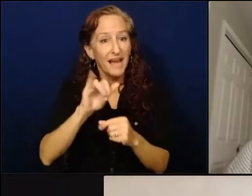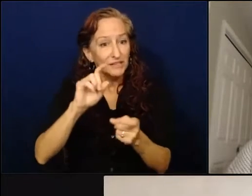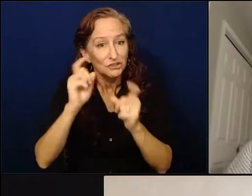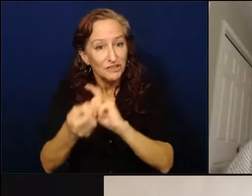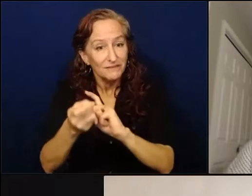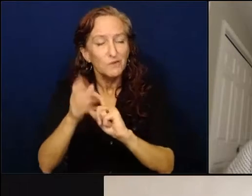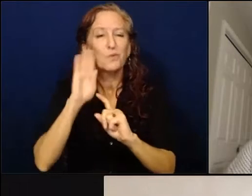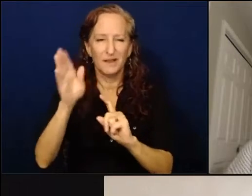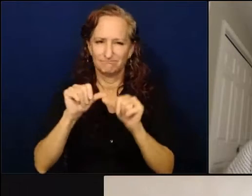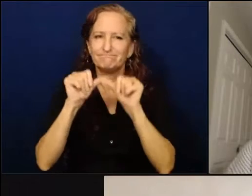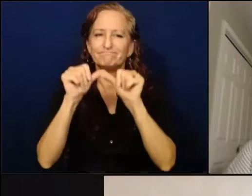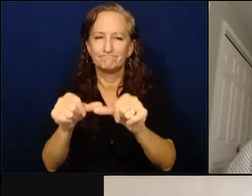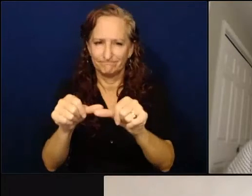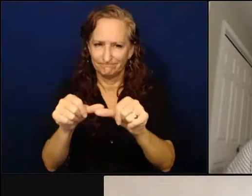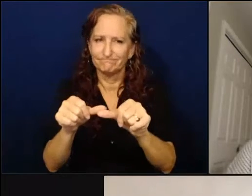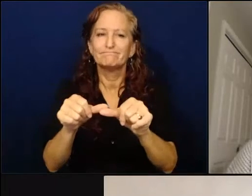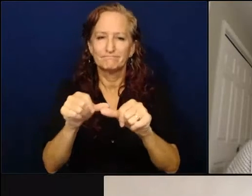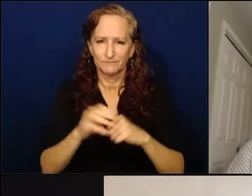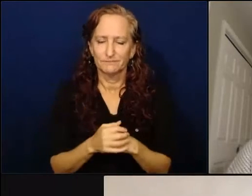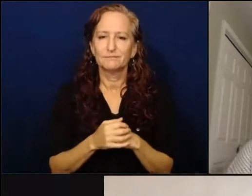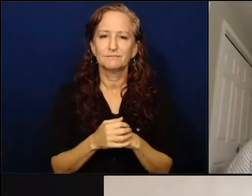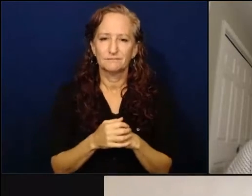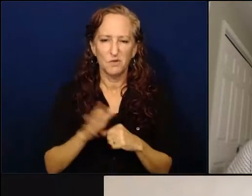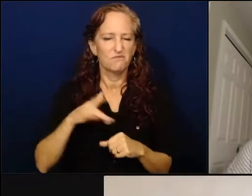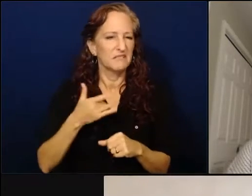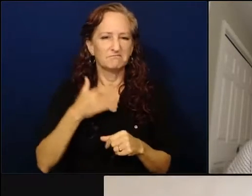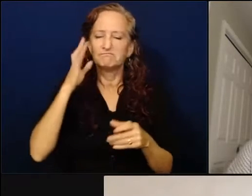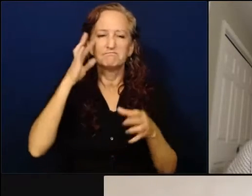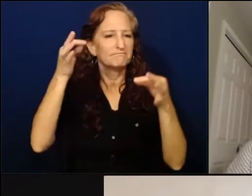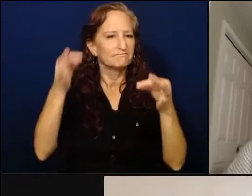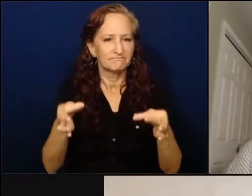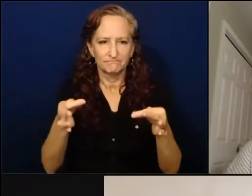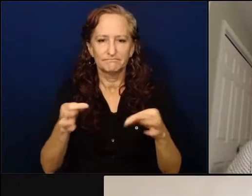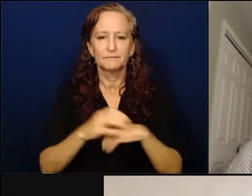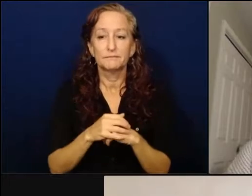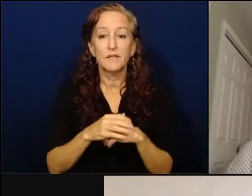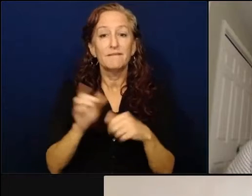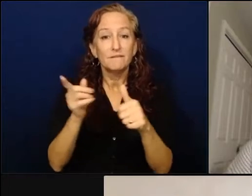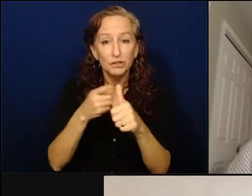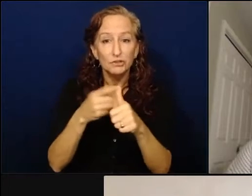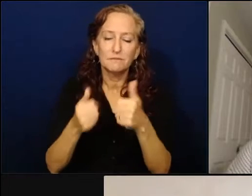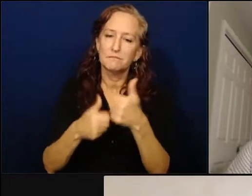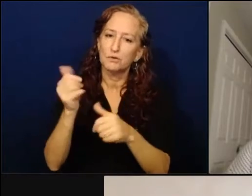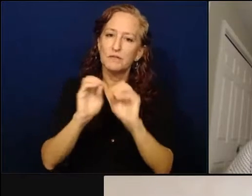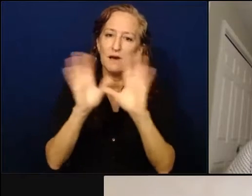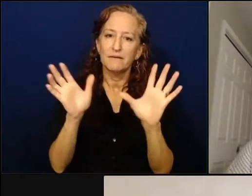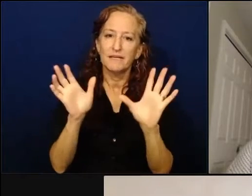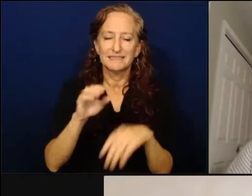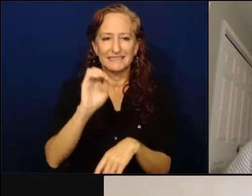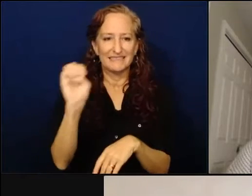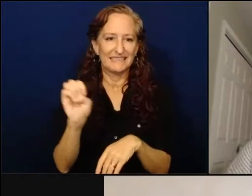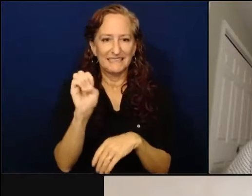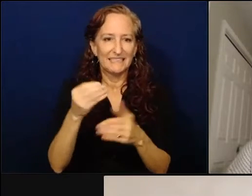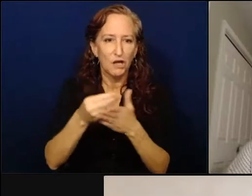the longevity of that is certain. So the first one is very obvious. It's the growth in e-commerce. Everybody,